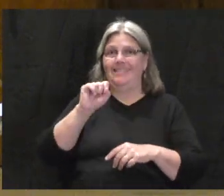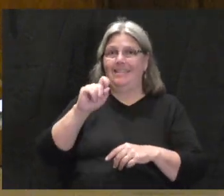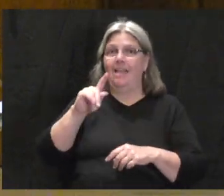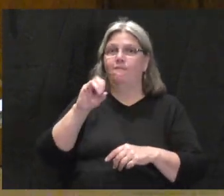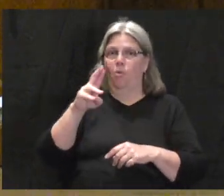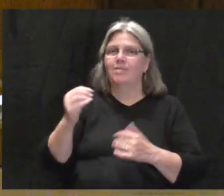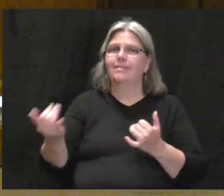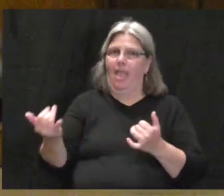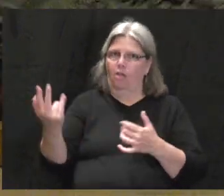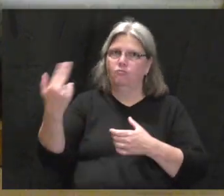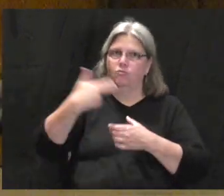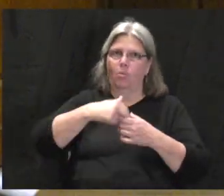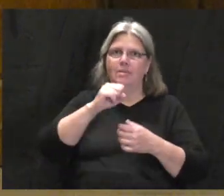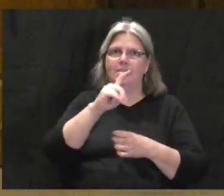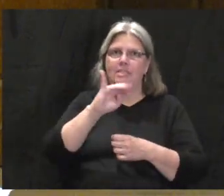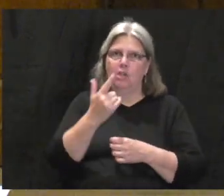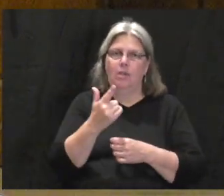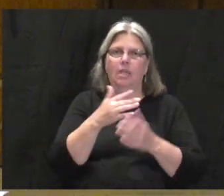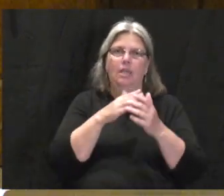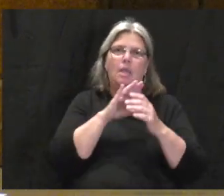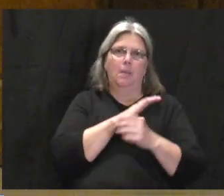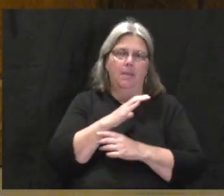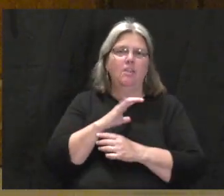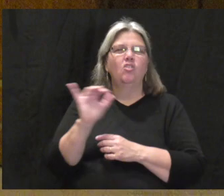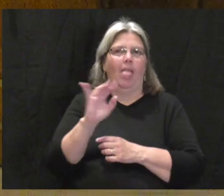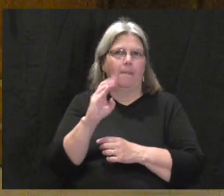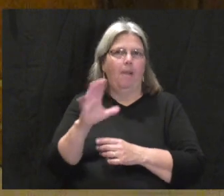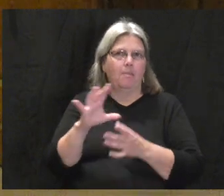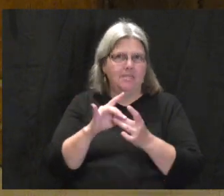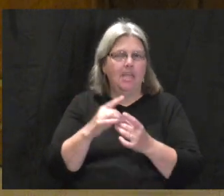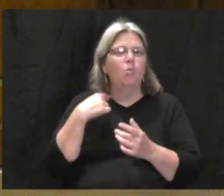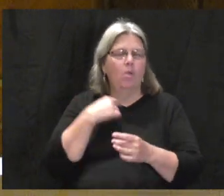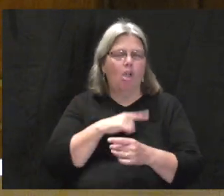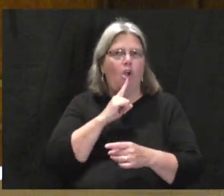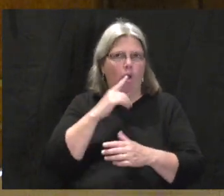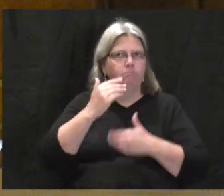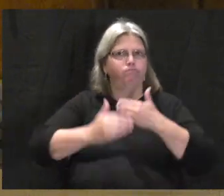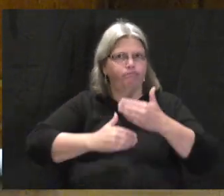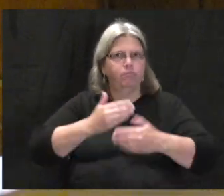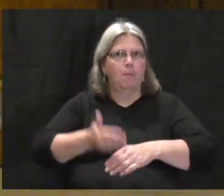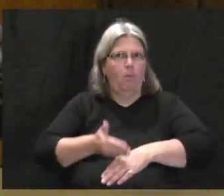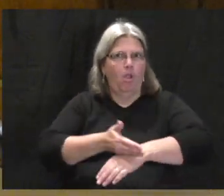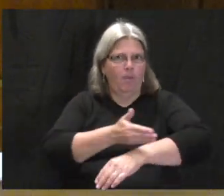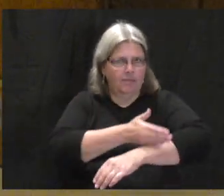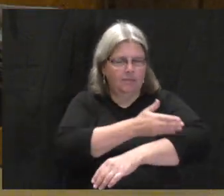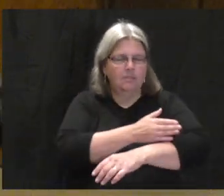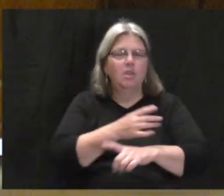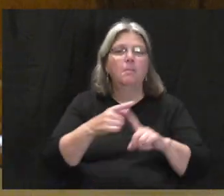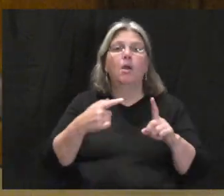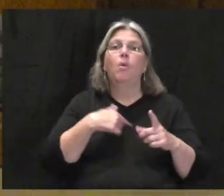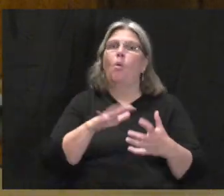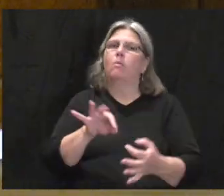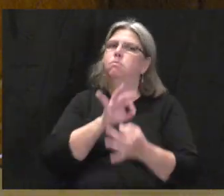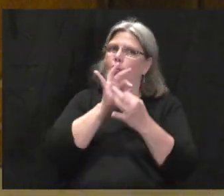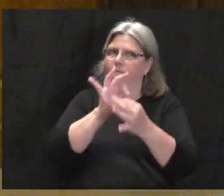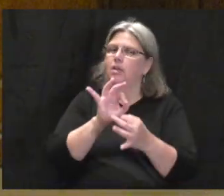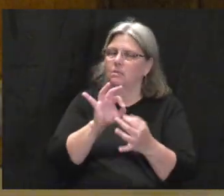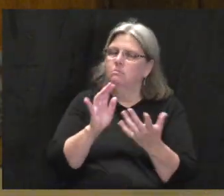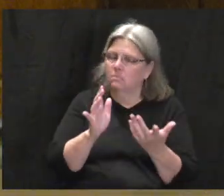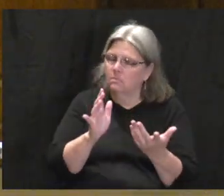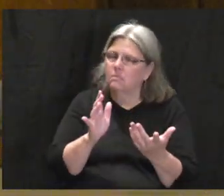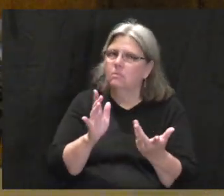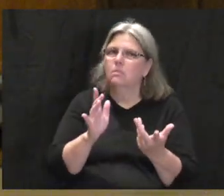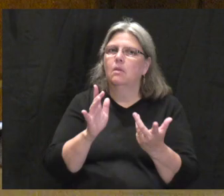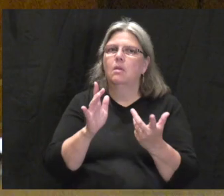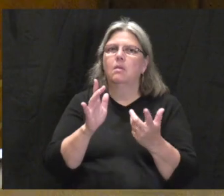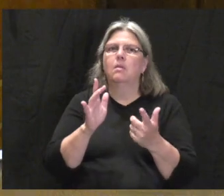force. So again, like Bob said, we made some progress, but, we want to be as perfect as possible, given the